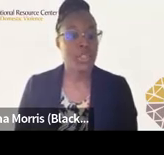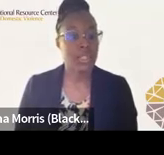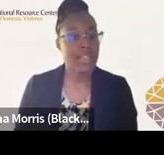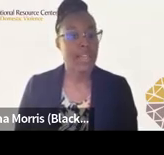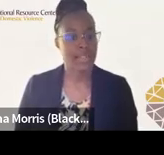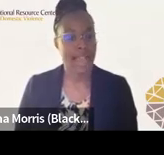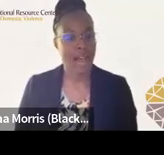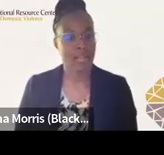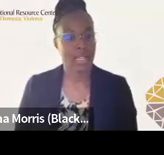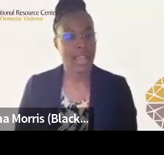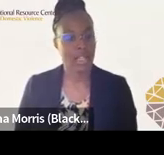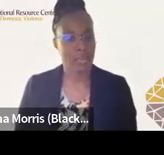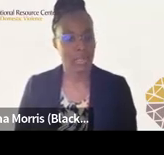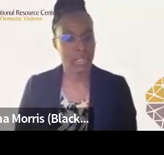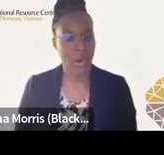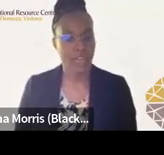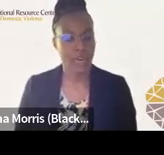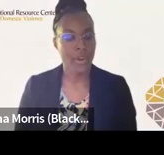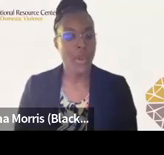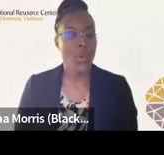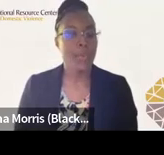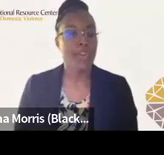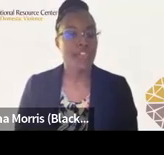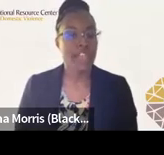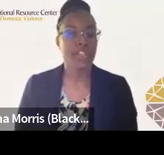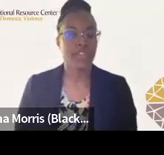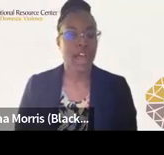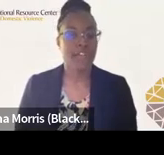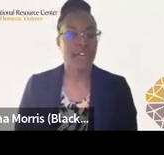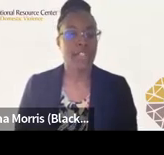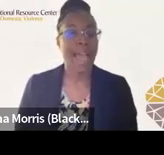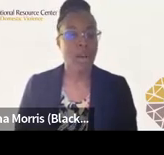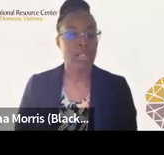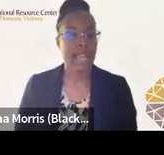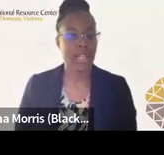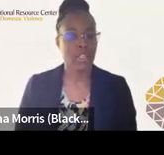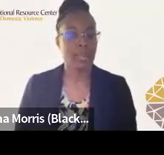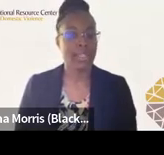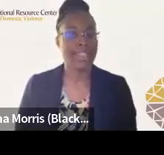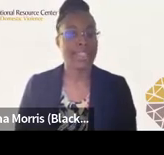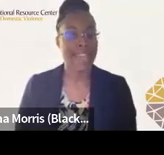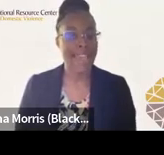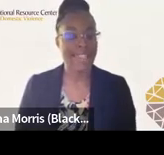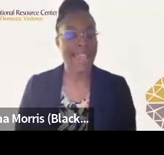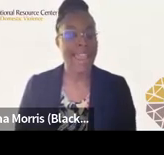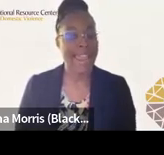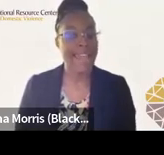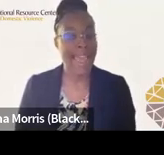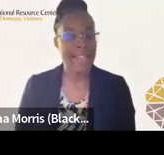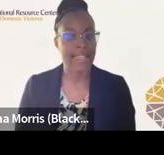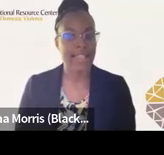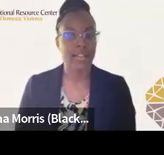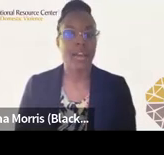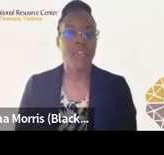Policy tools such as a housing eligibility waiver would prevent survivors' housing eligibility status